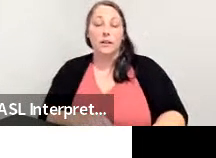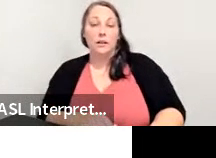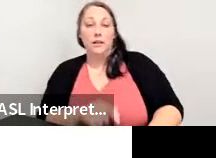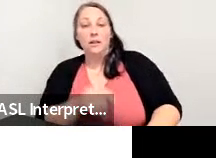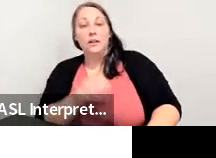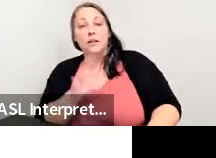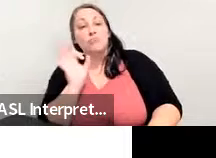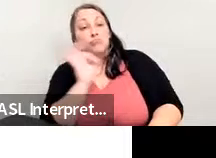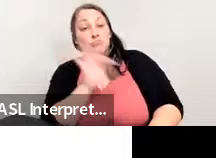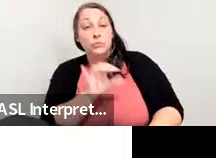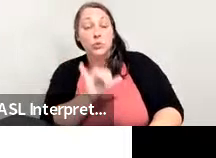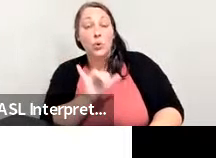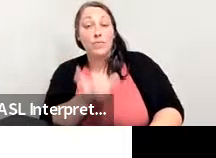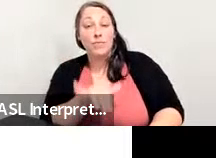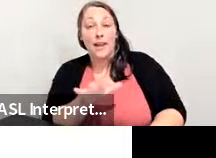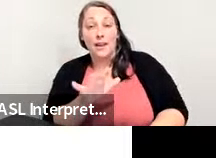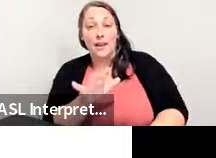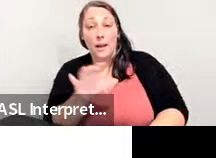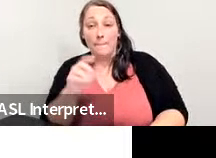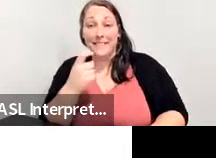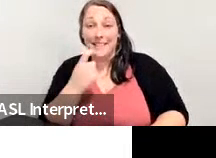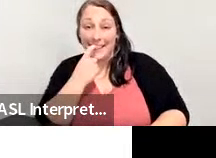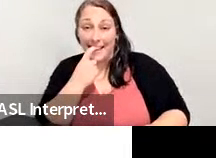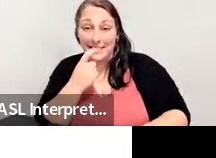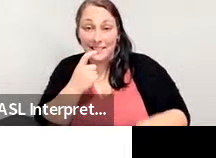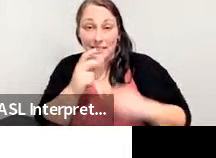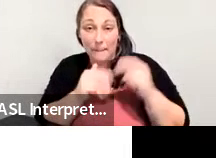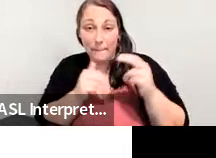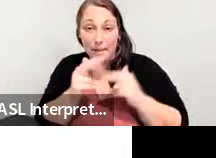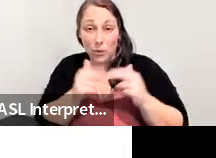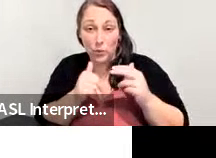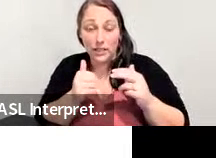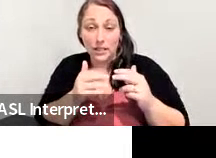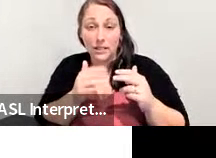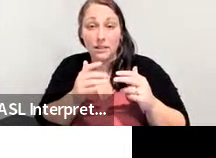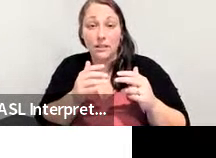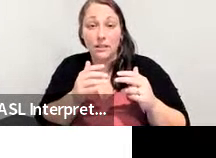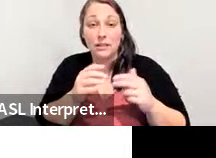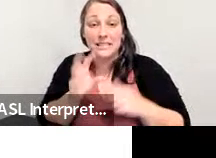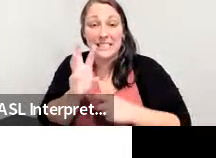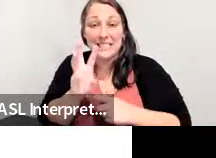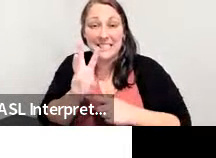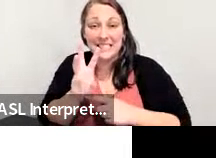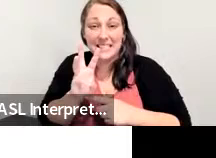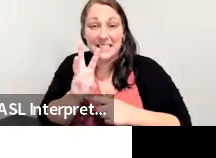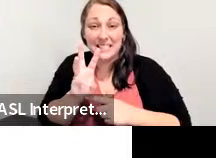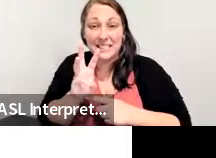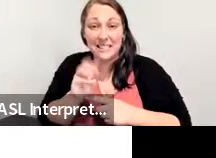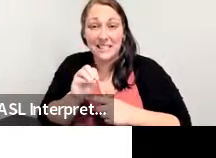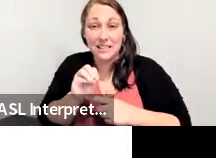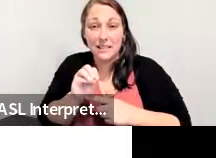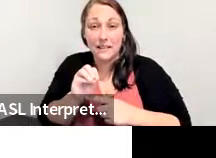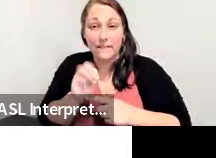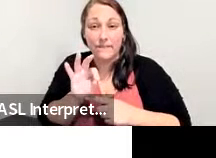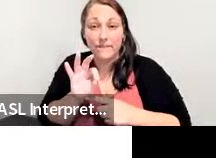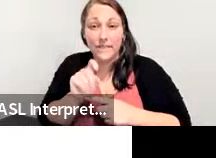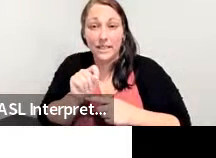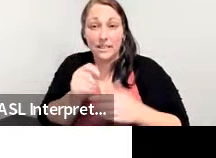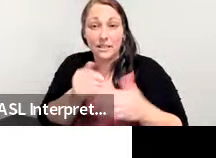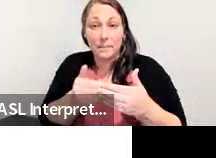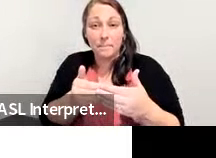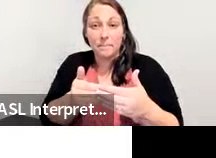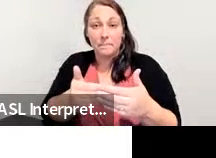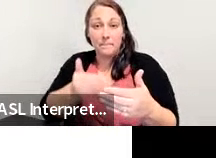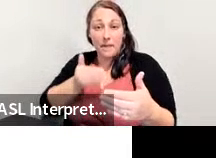glass building being, 6 feet back, also sets back the penthouse, and it sort of